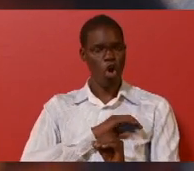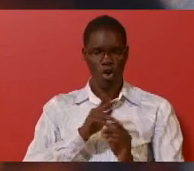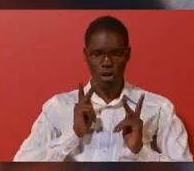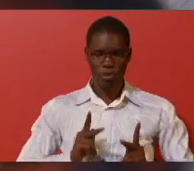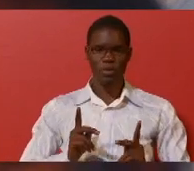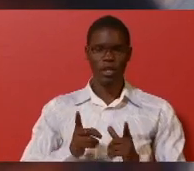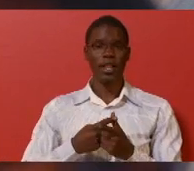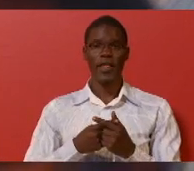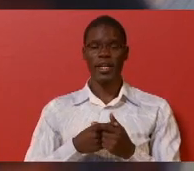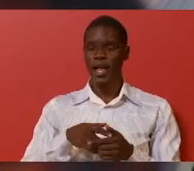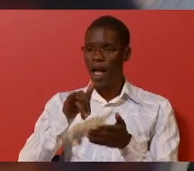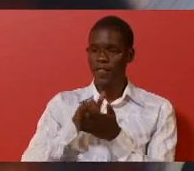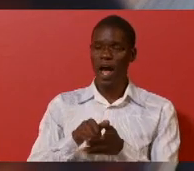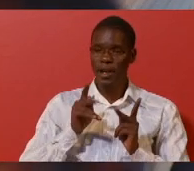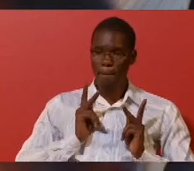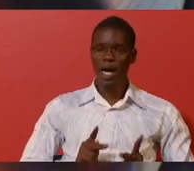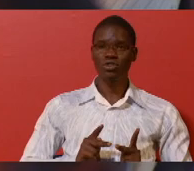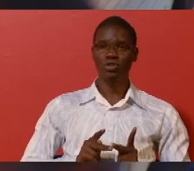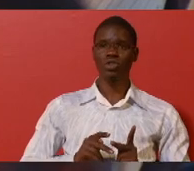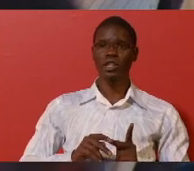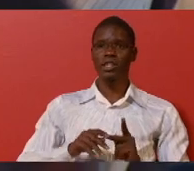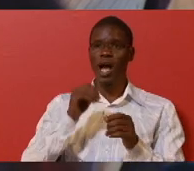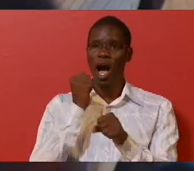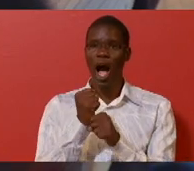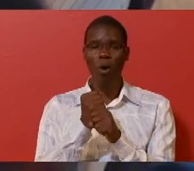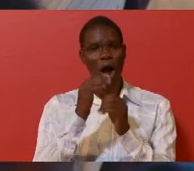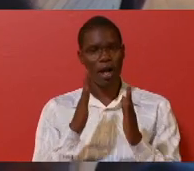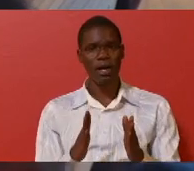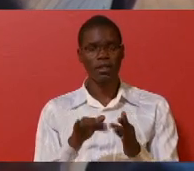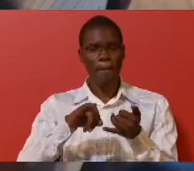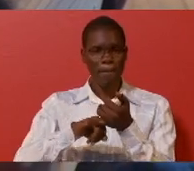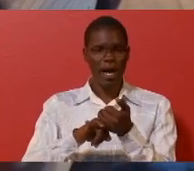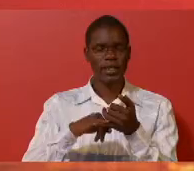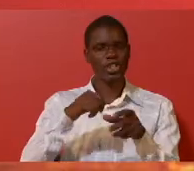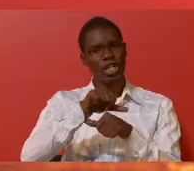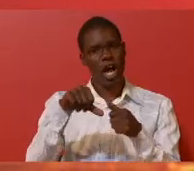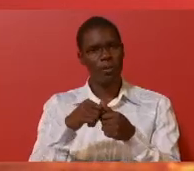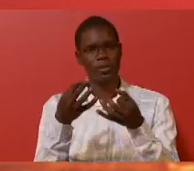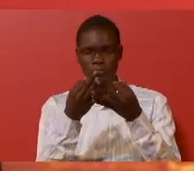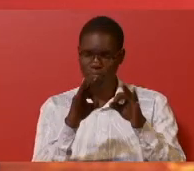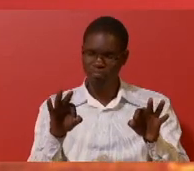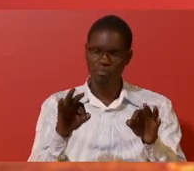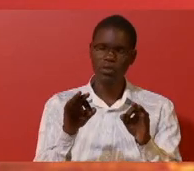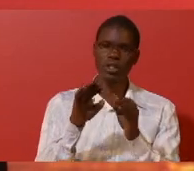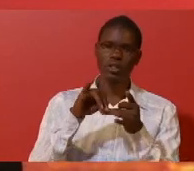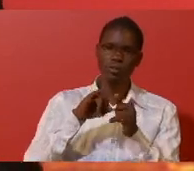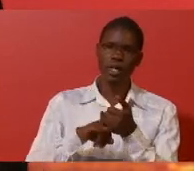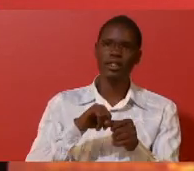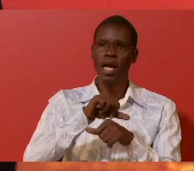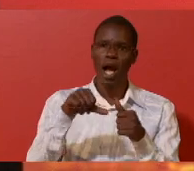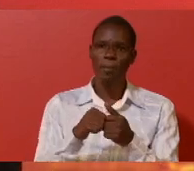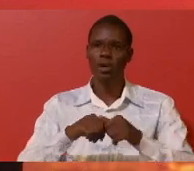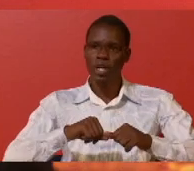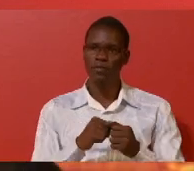property, then she's your slave. And marriage is not about slavery. Marriage is about freedom. Marriage is about happiness. Marriage is